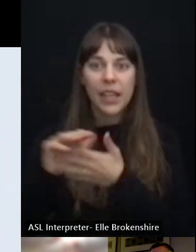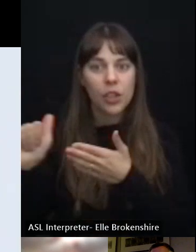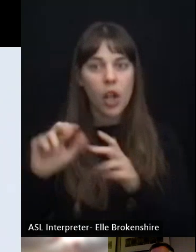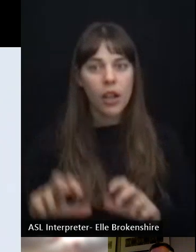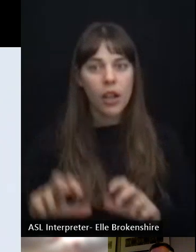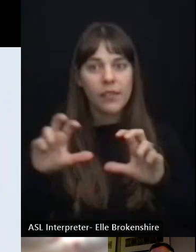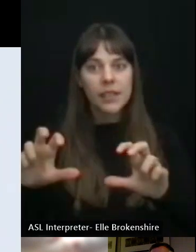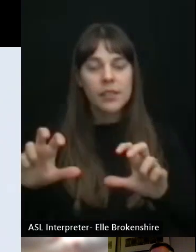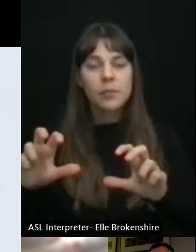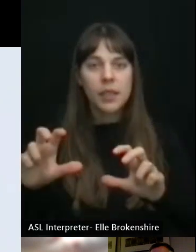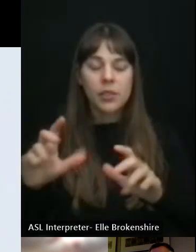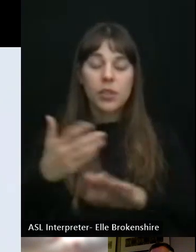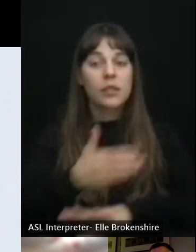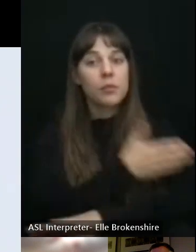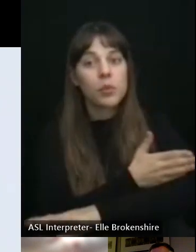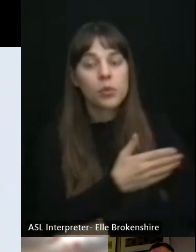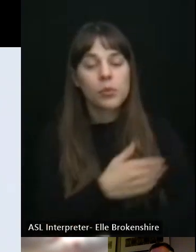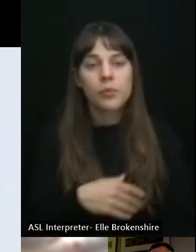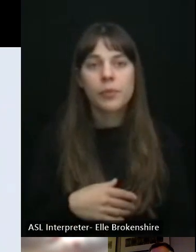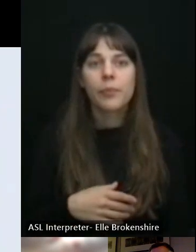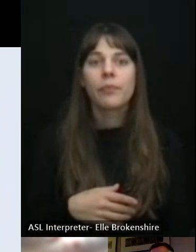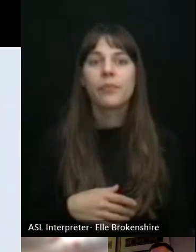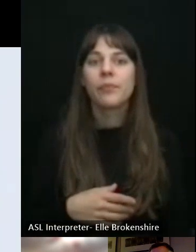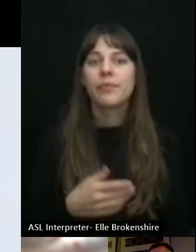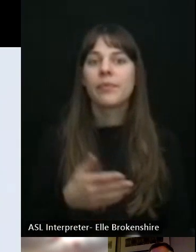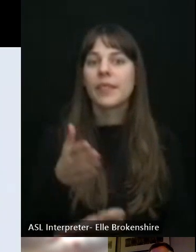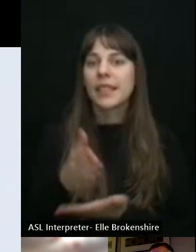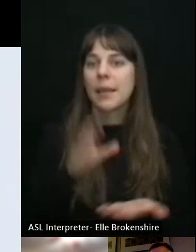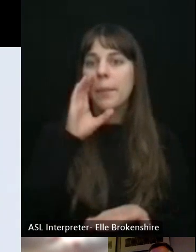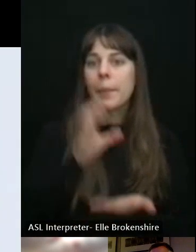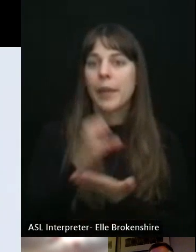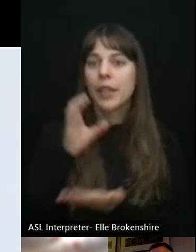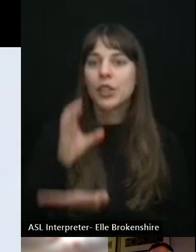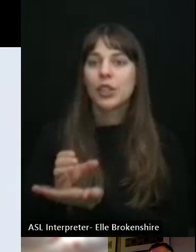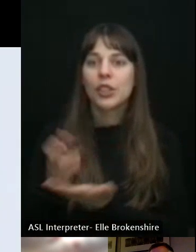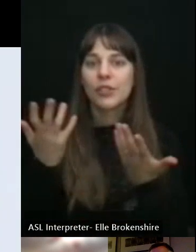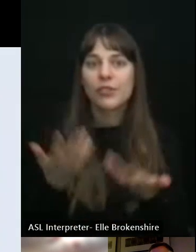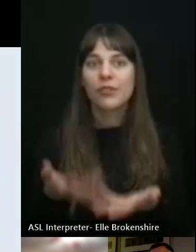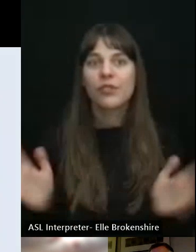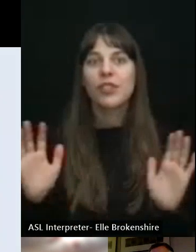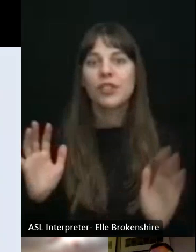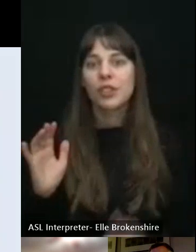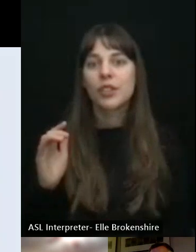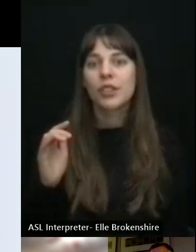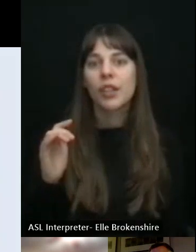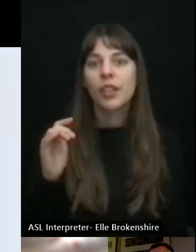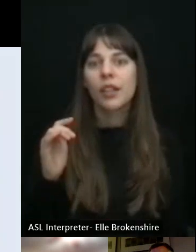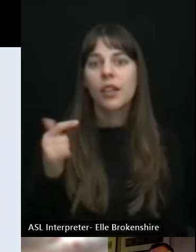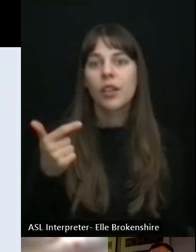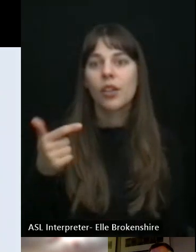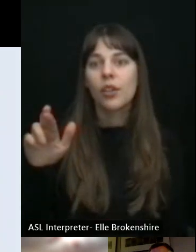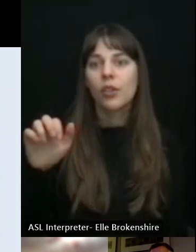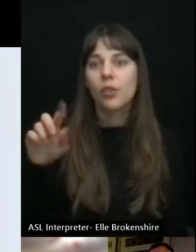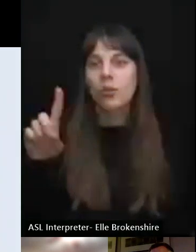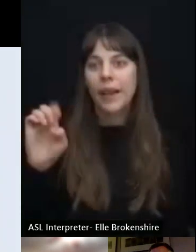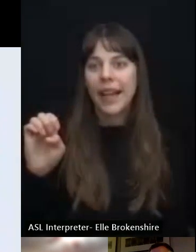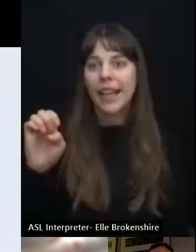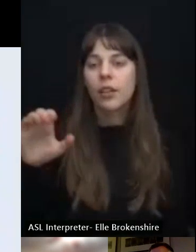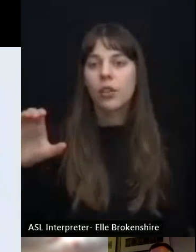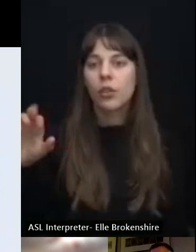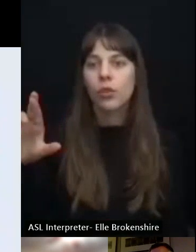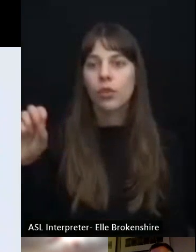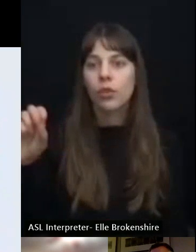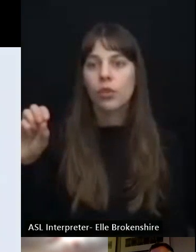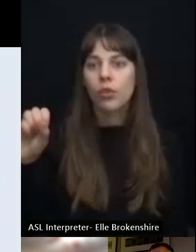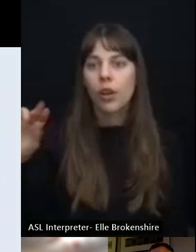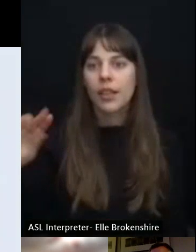line. So here's a couple pictures of a completed grade crossing. So as part of the guarded rail replacement project, one of the